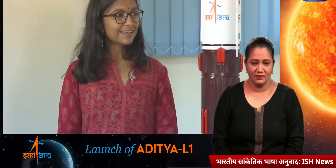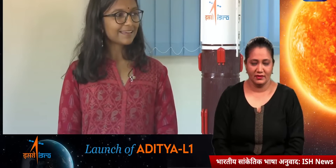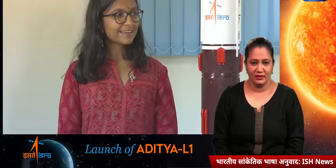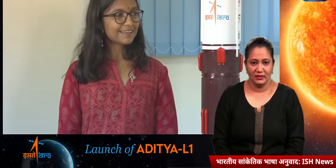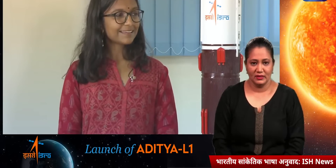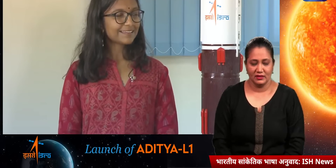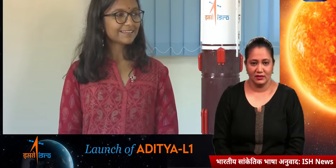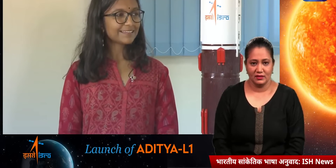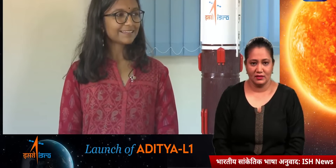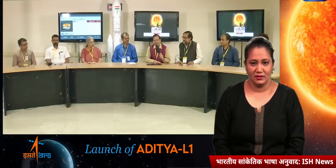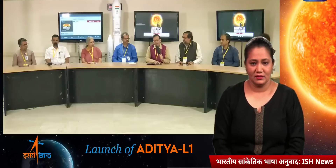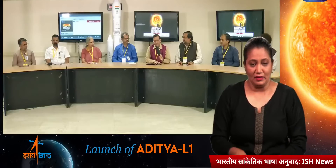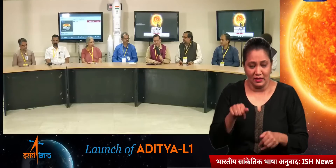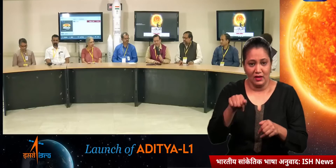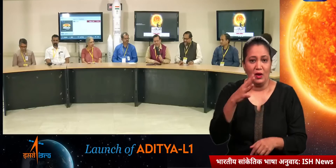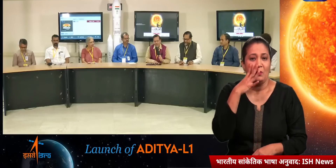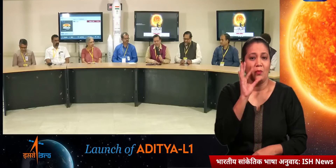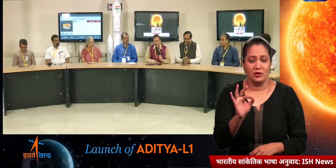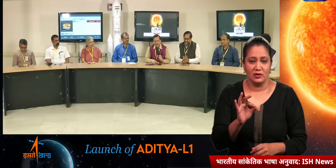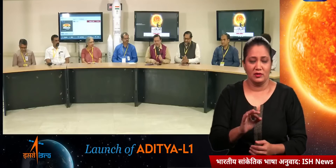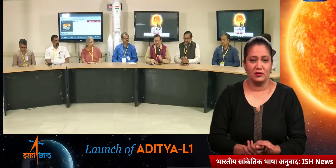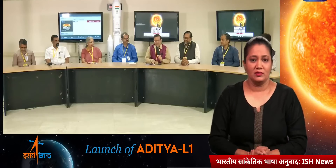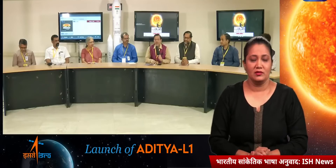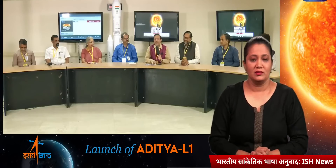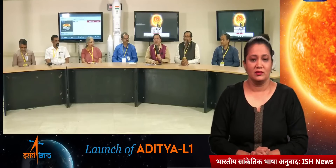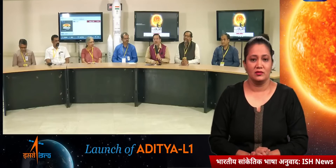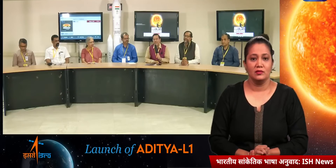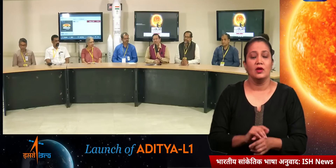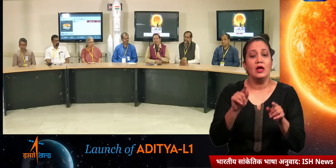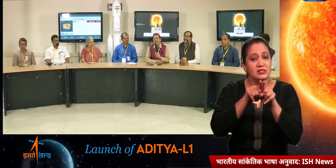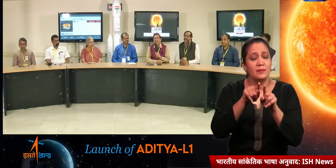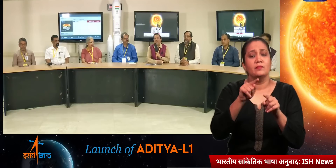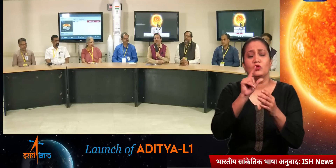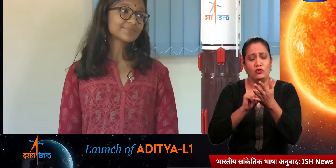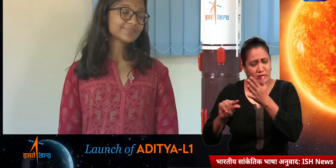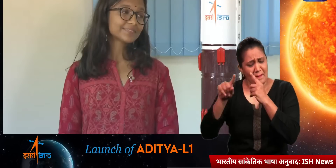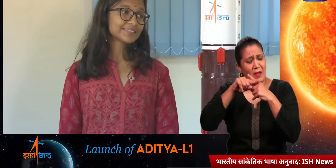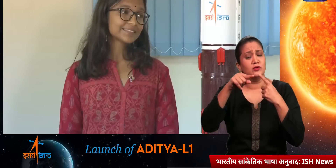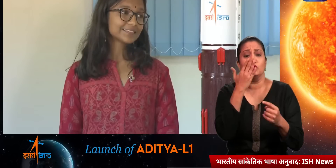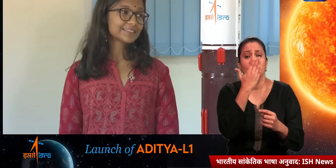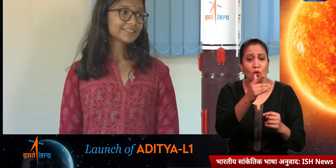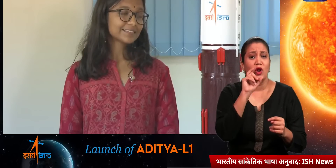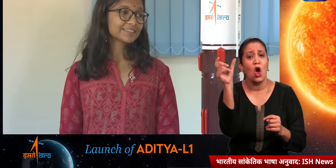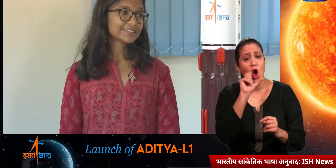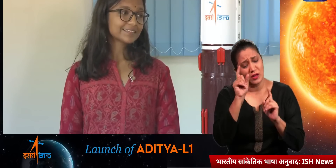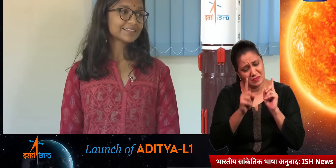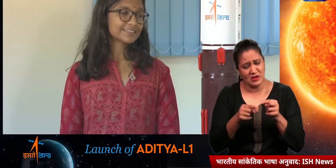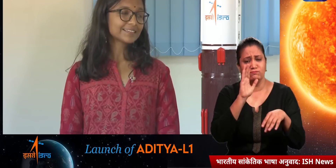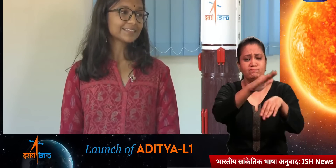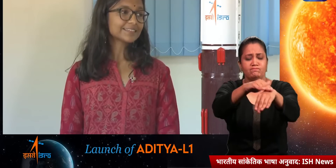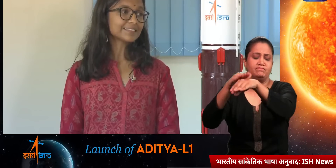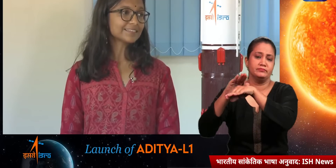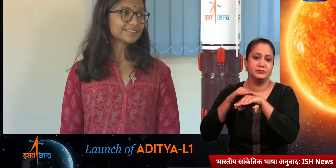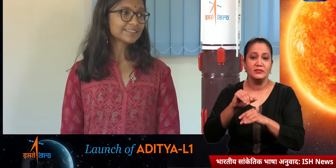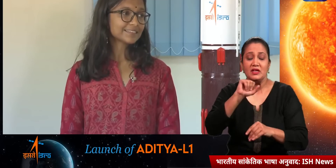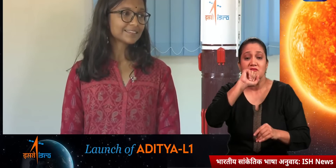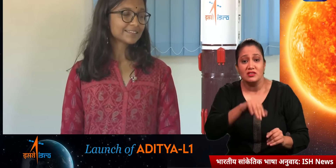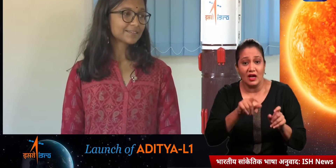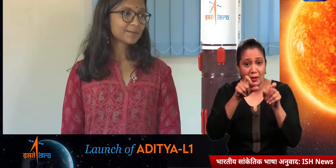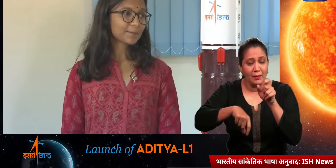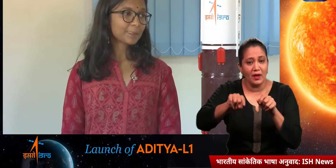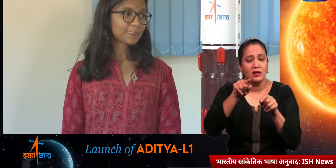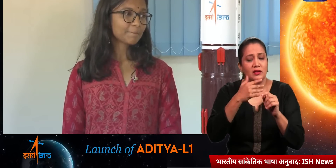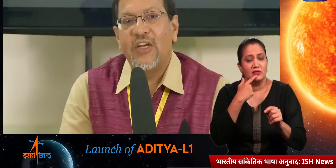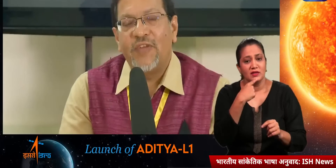I think it is very important for us also to reach out to schools and colleges, because the younger generation should be